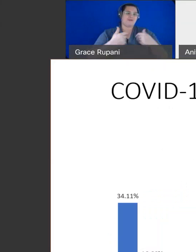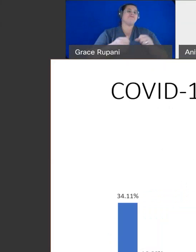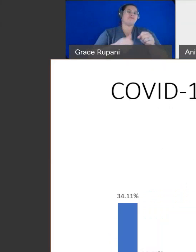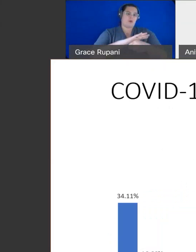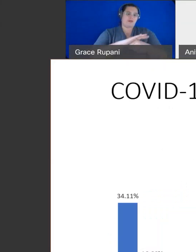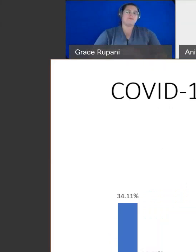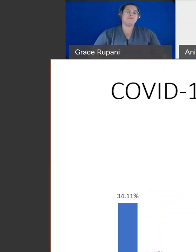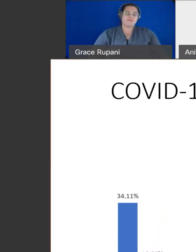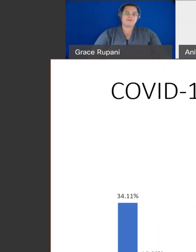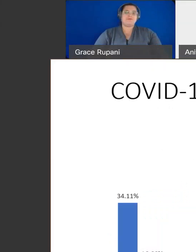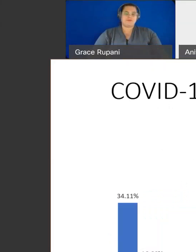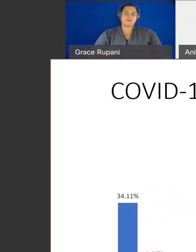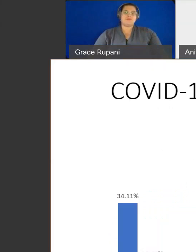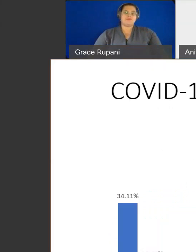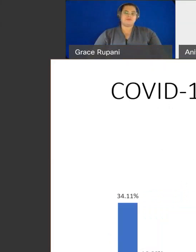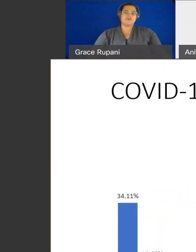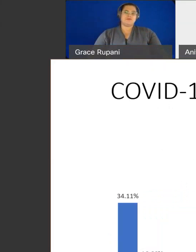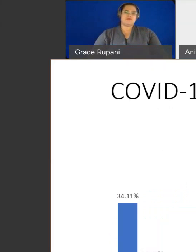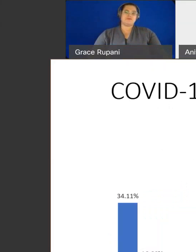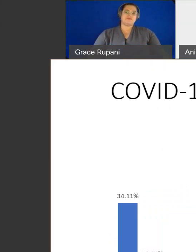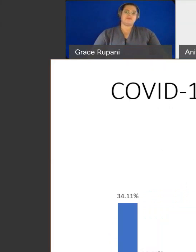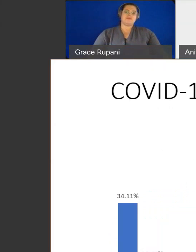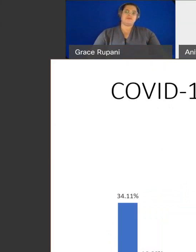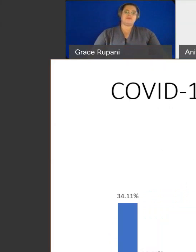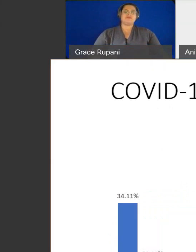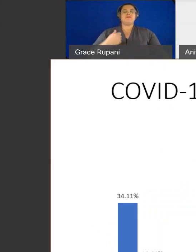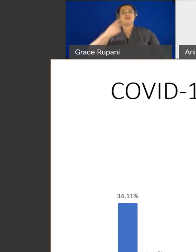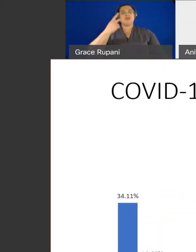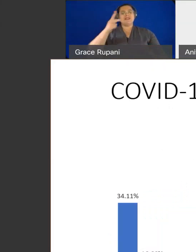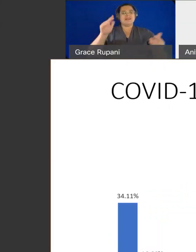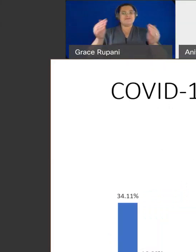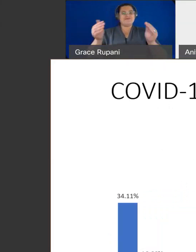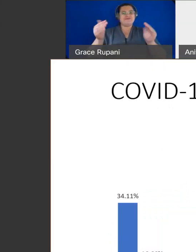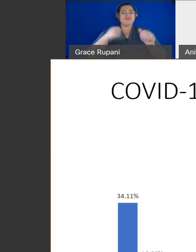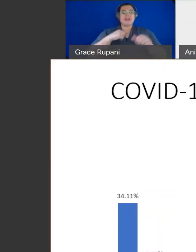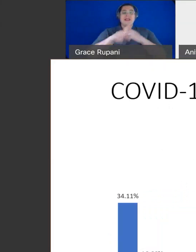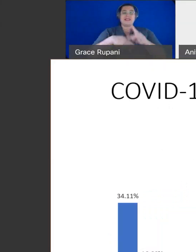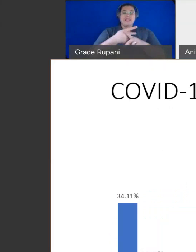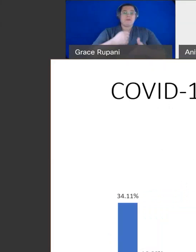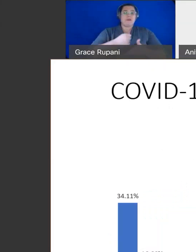And as you can see here, sort of the COVID rate by placement type,